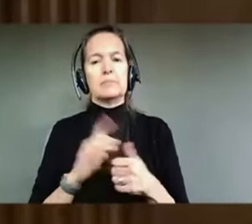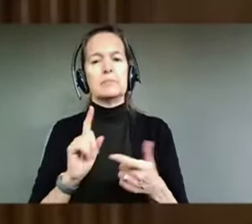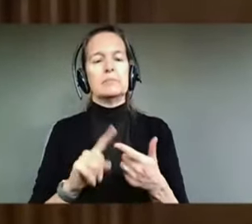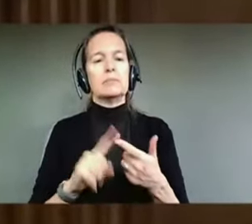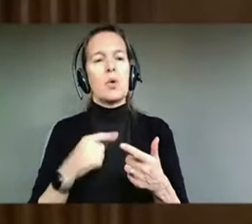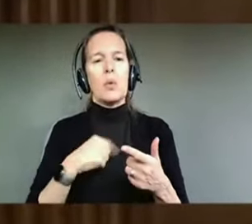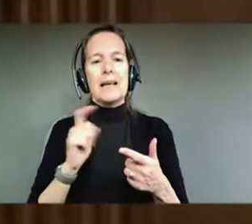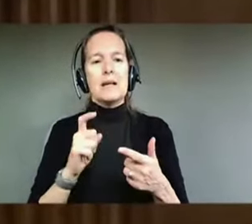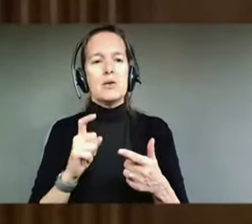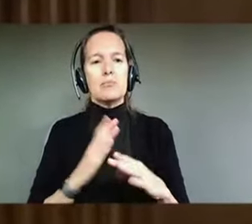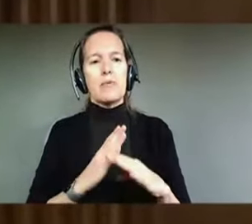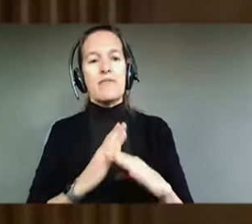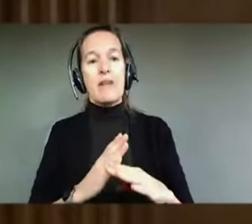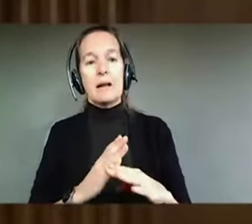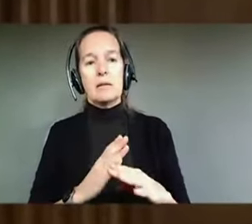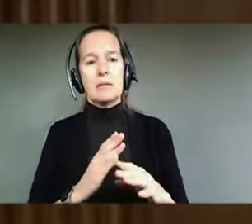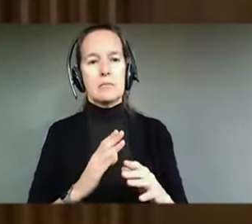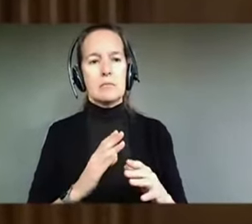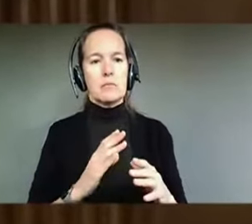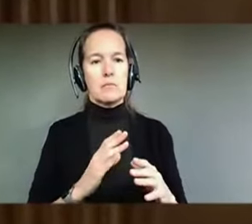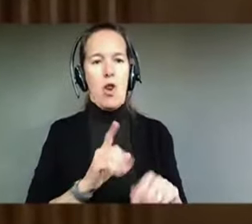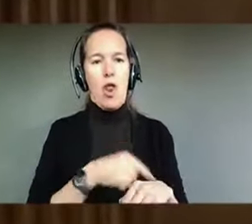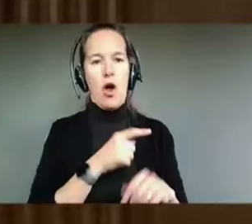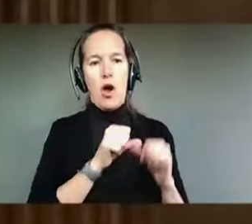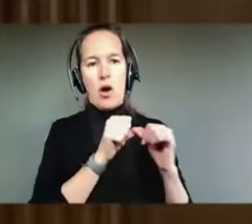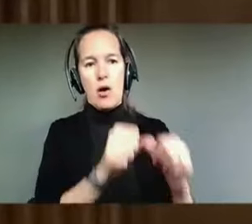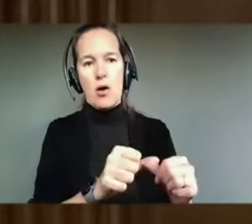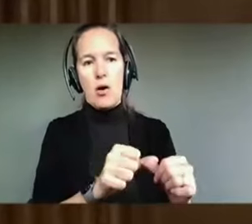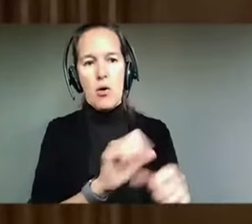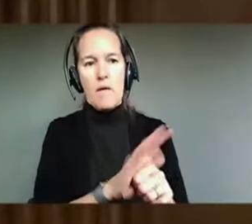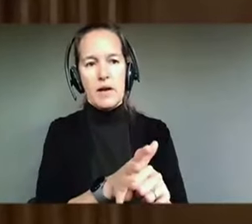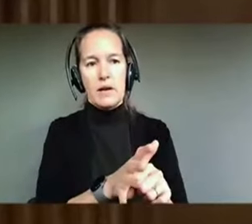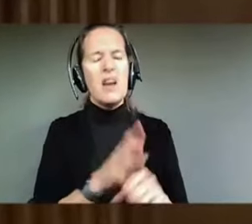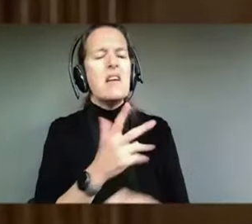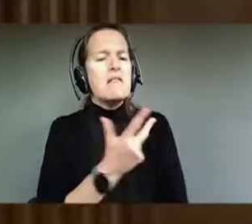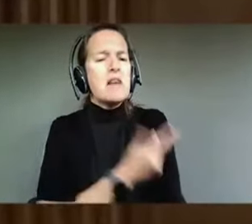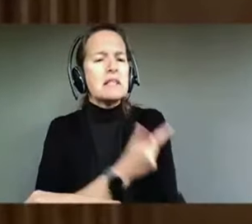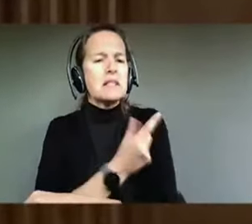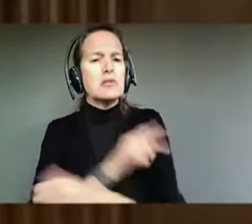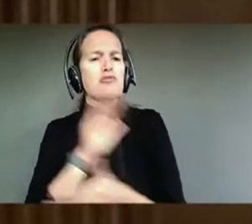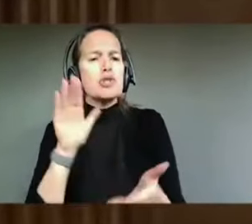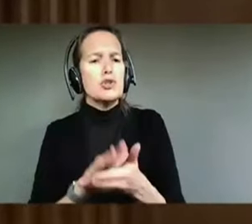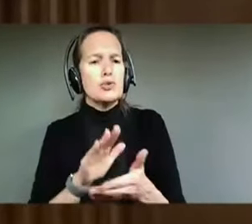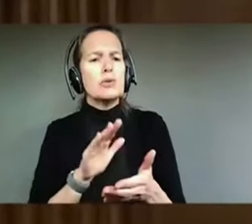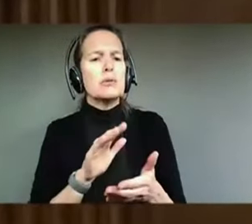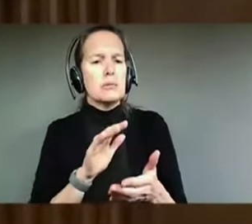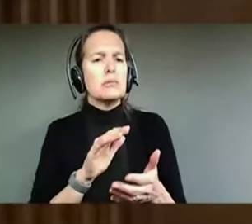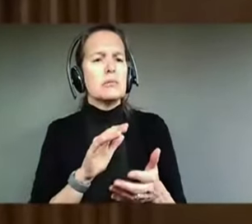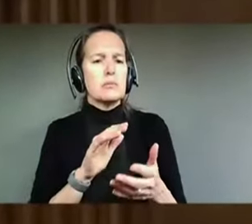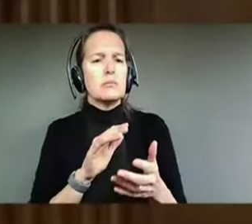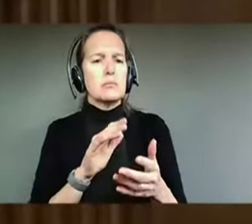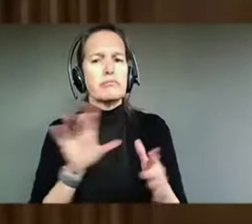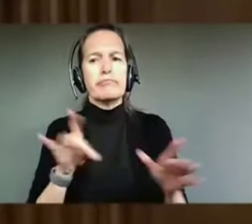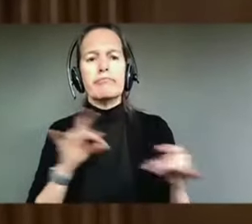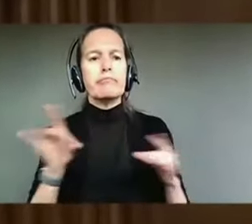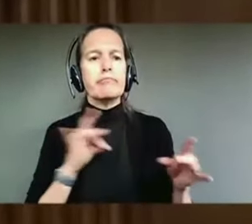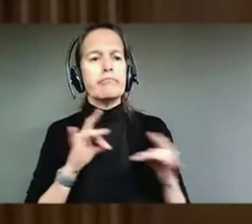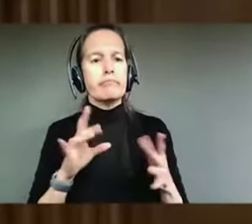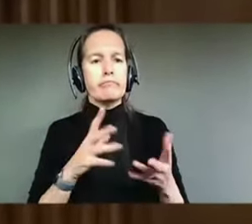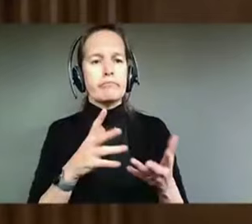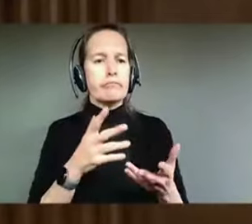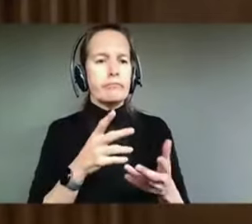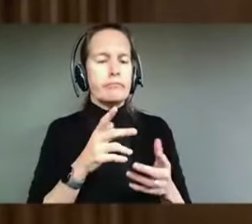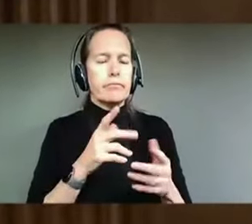occurrence of long COVID. Vaccines do reduce the risk of long COVID, and so Reducing new acquisition and administration costs to